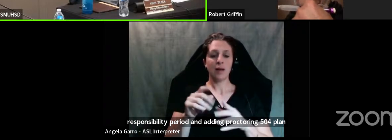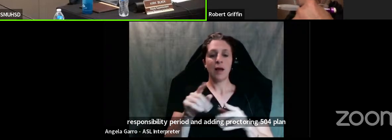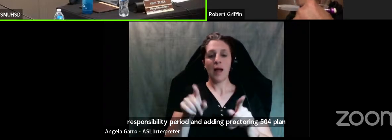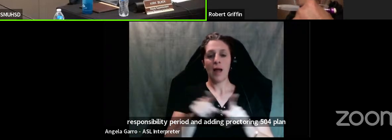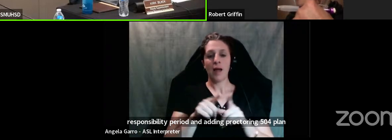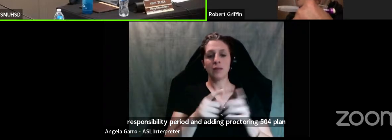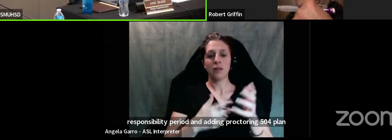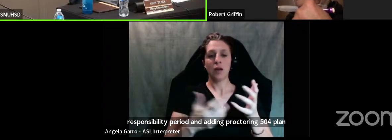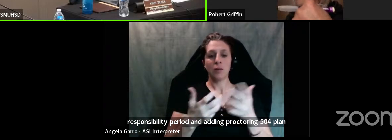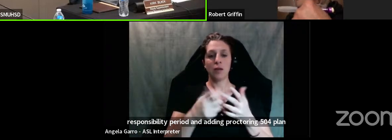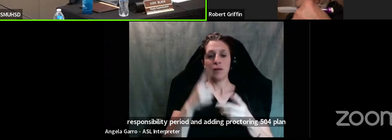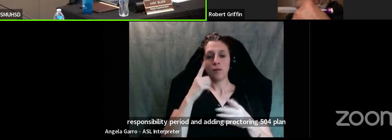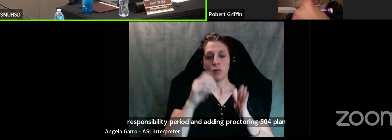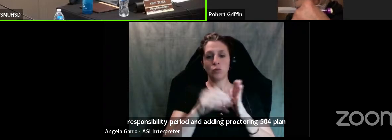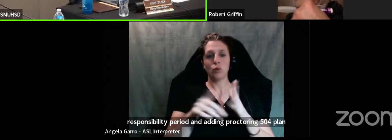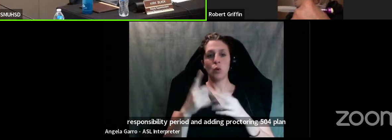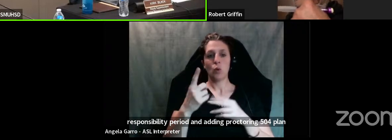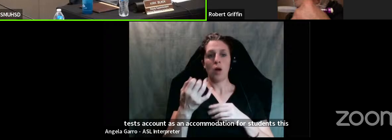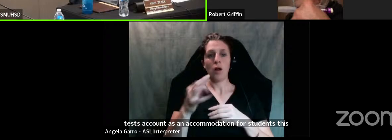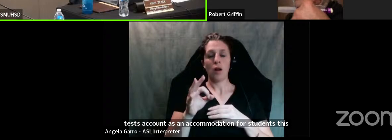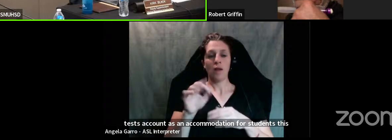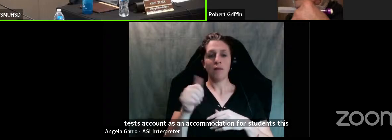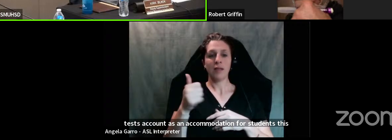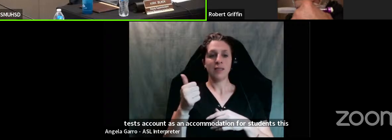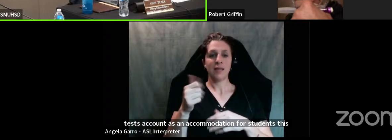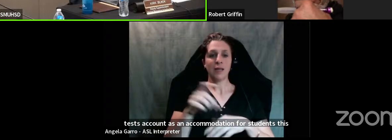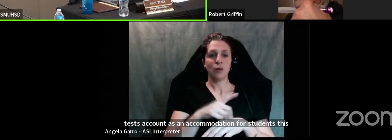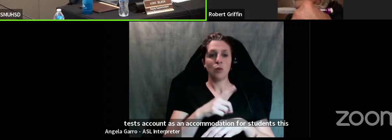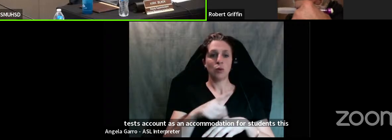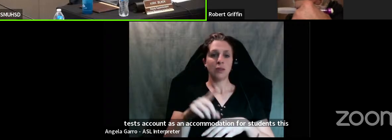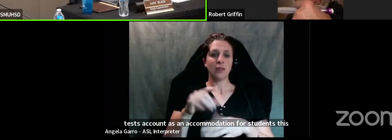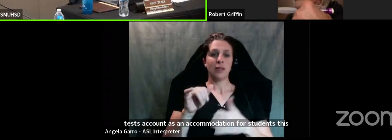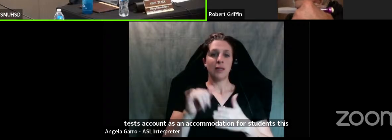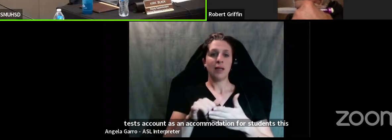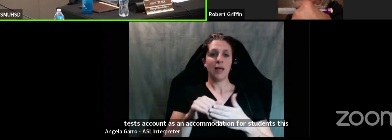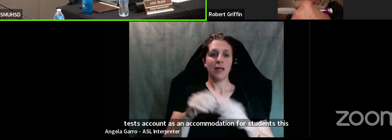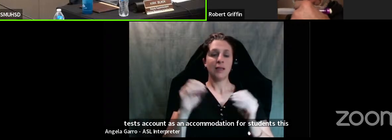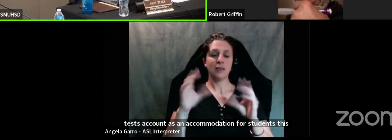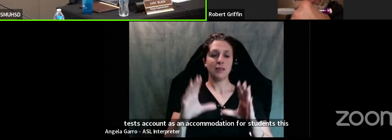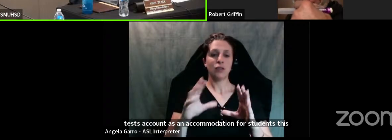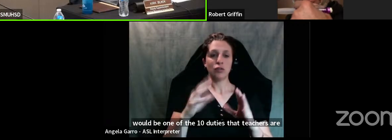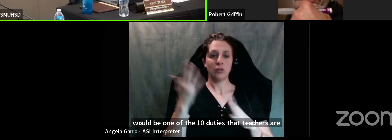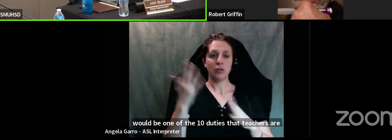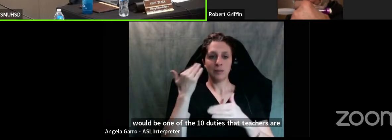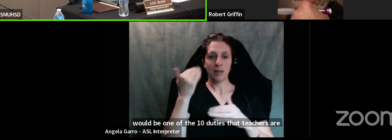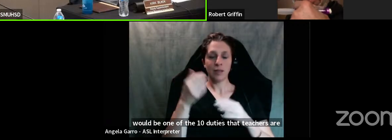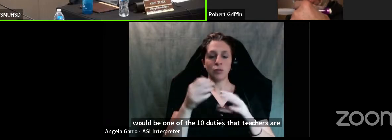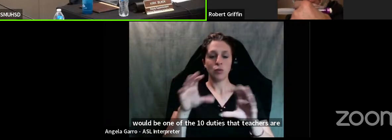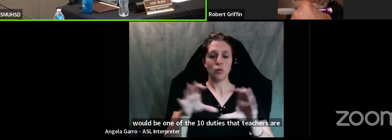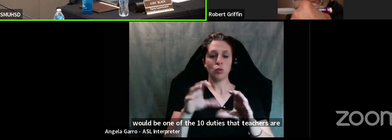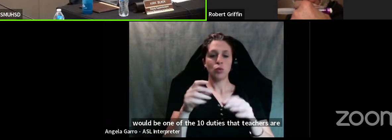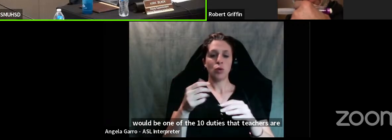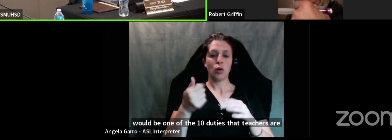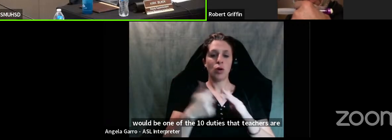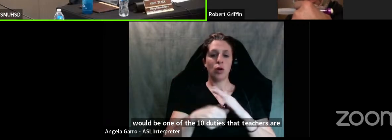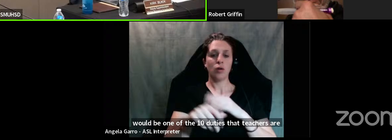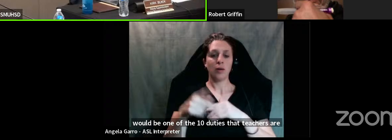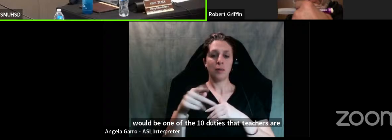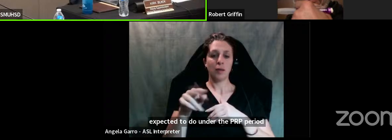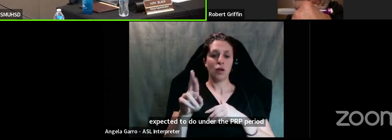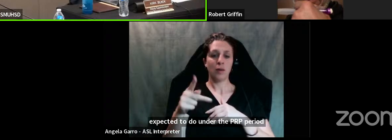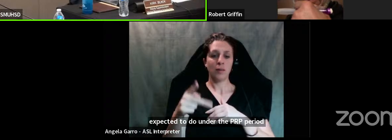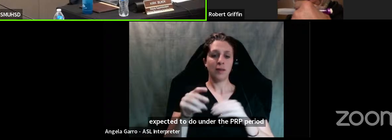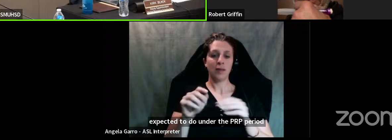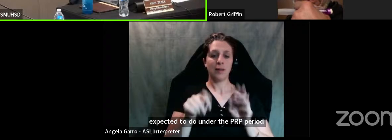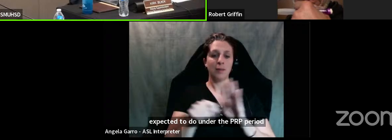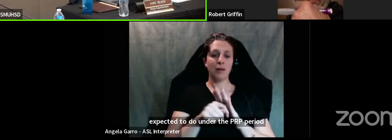students. This would be one of the 10 duties that teachers are expected to do under the PRP period. Also, we'd like to